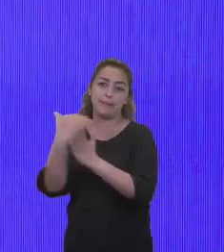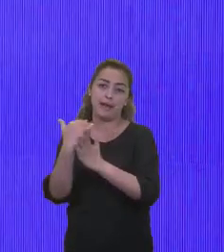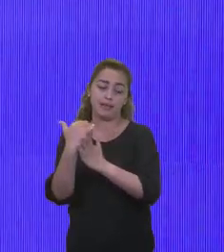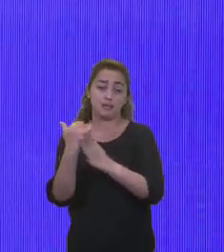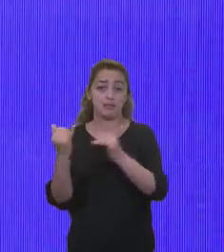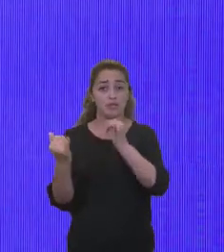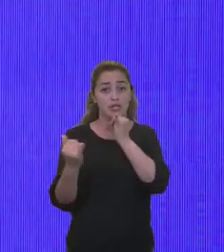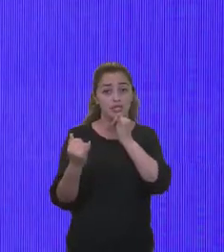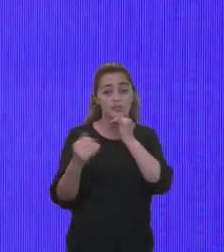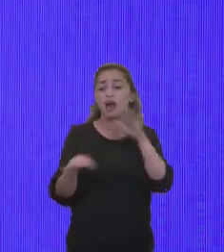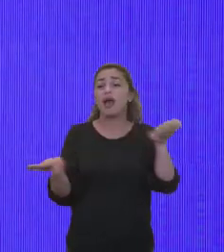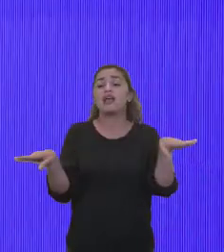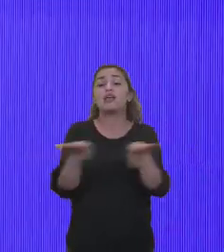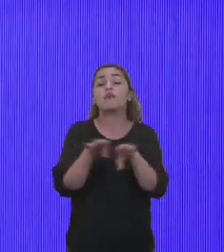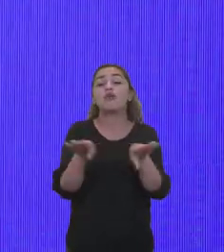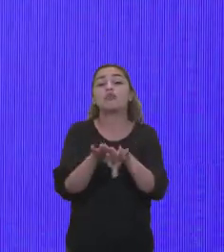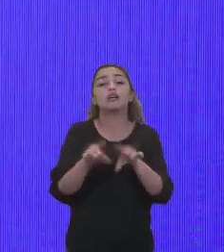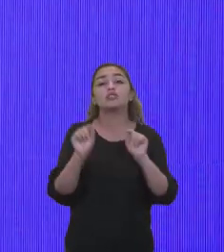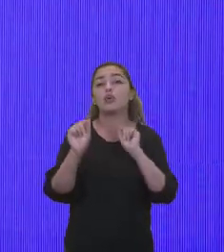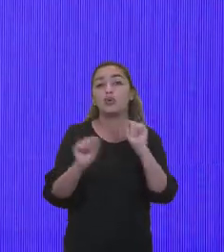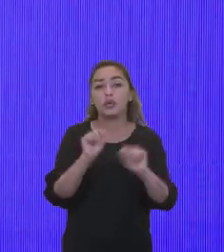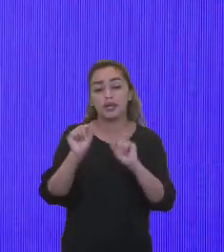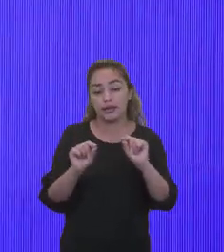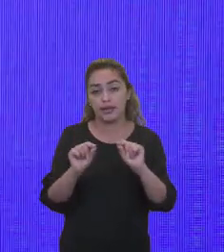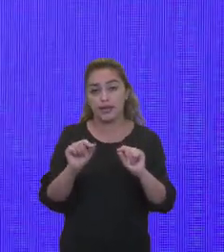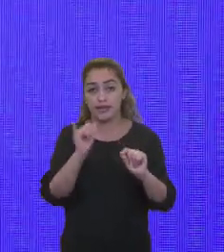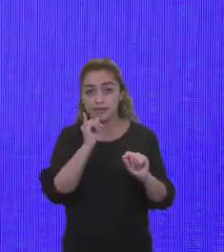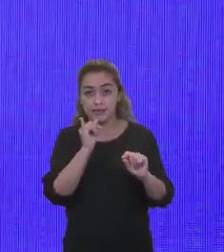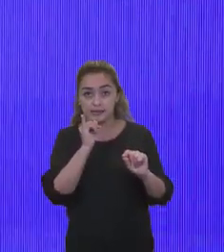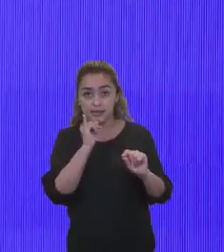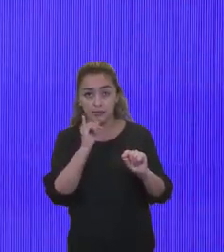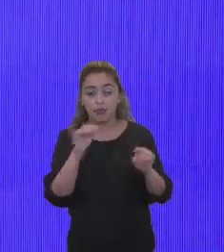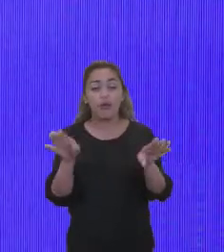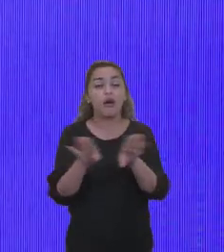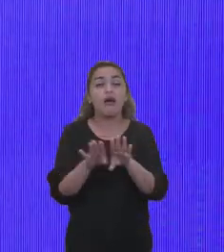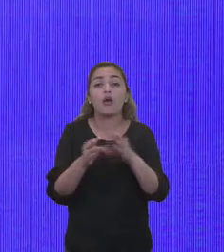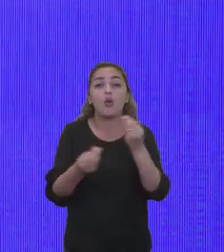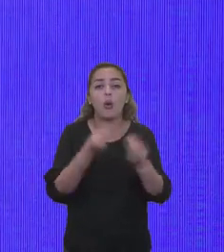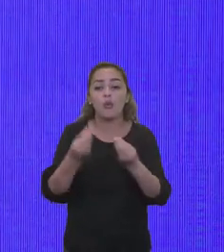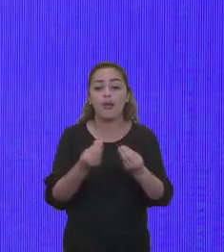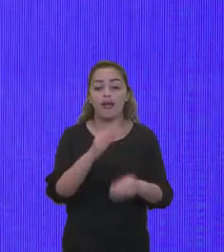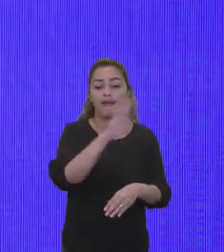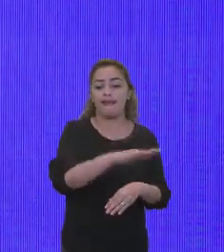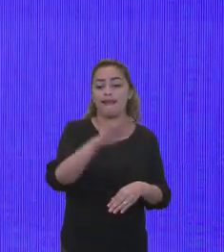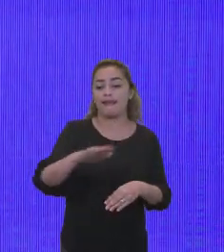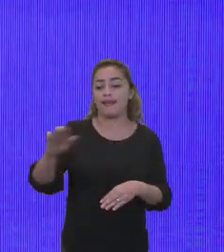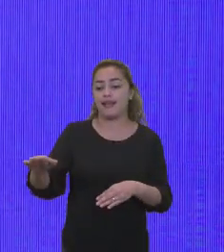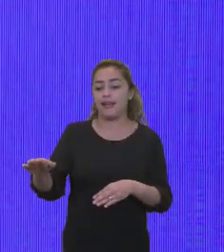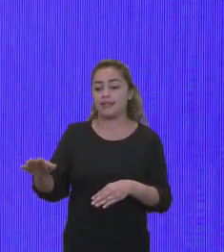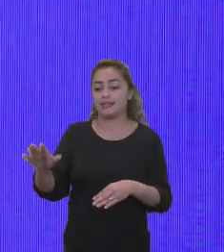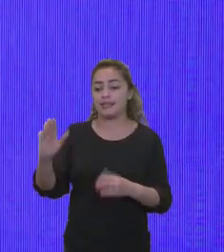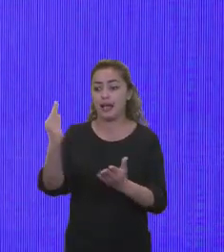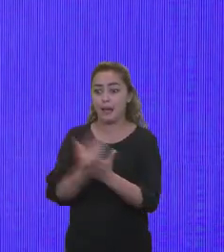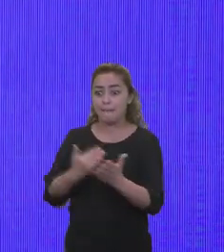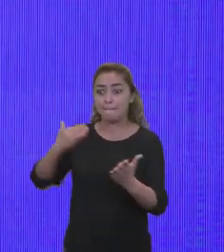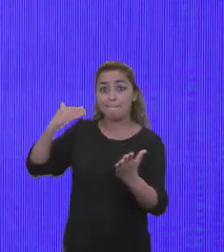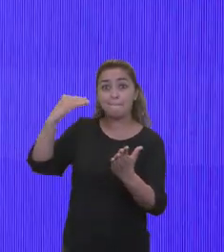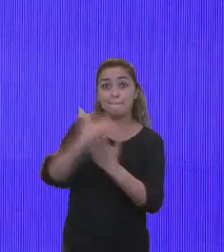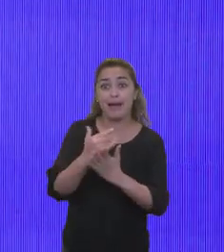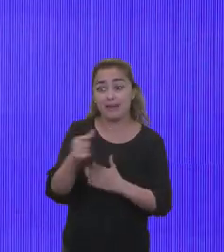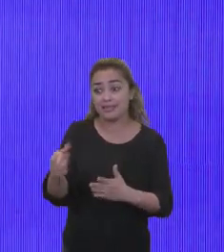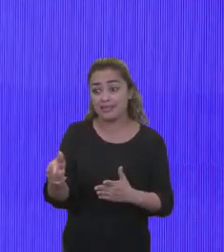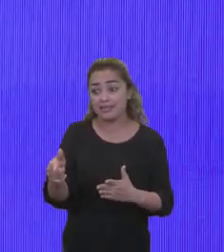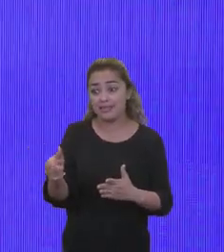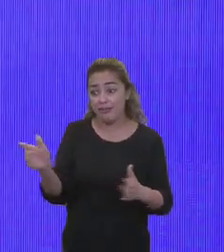You have 10 cookies, 5 kids. You give 2 cookies per each child, then it's out. Equity is to give